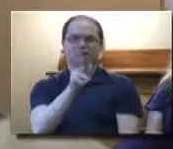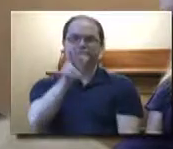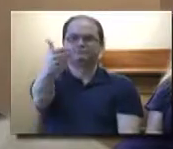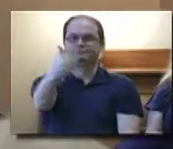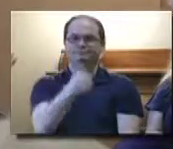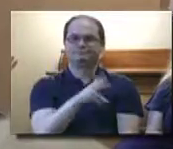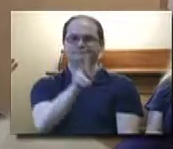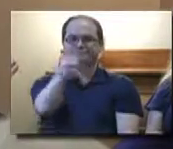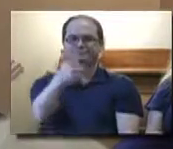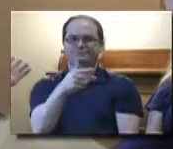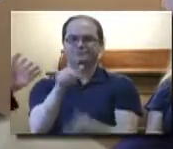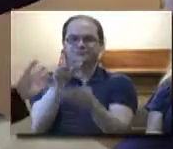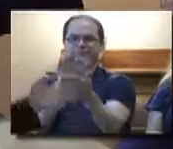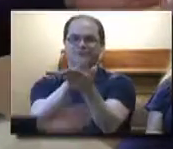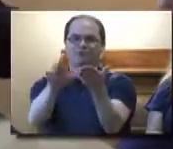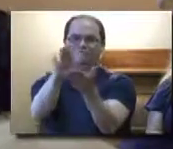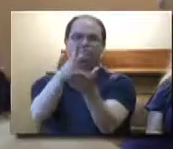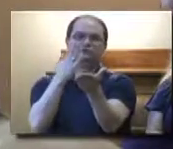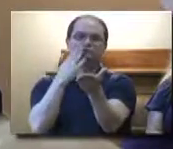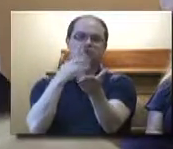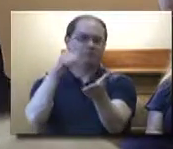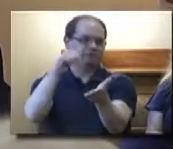Port Arthur.